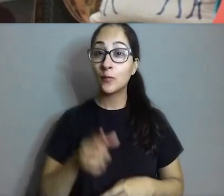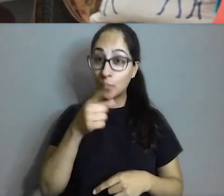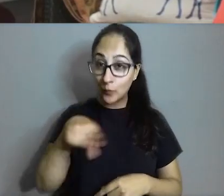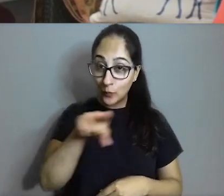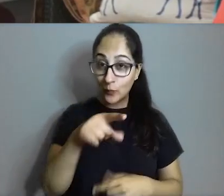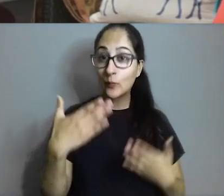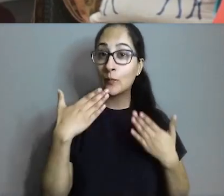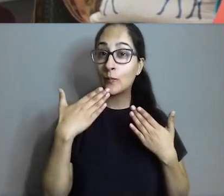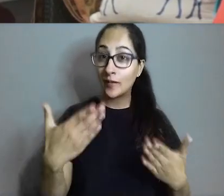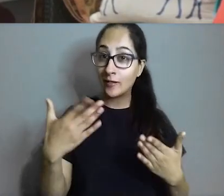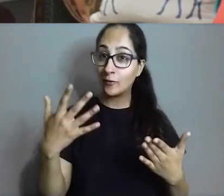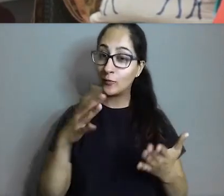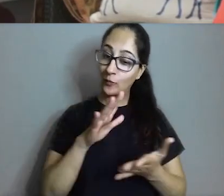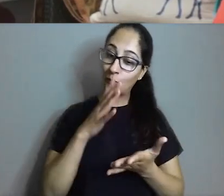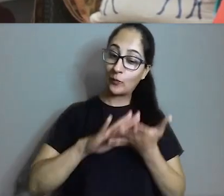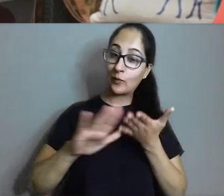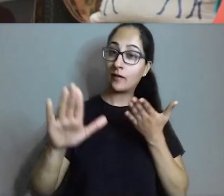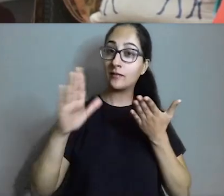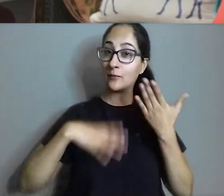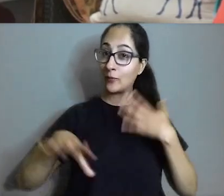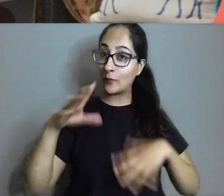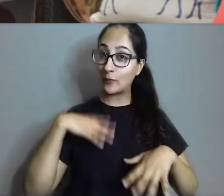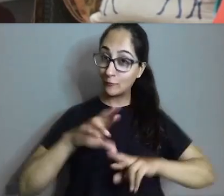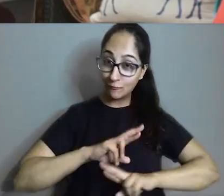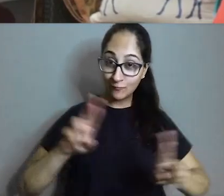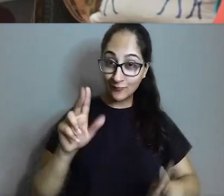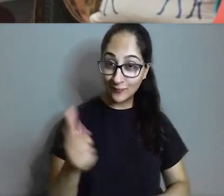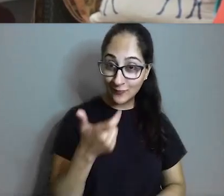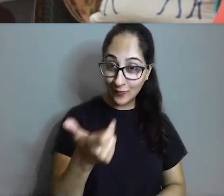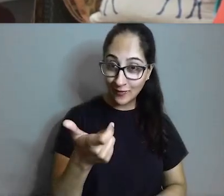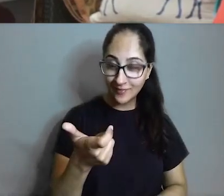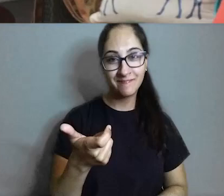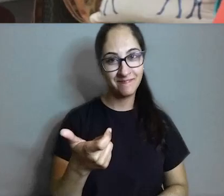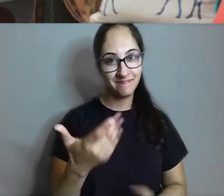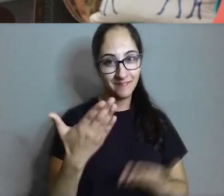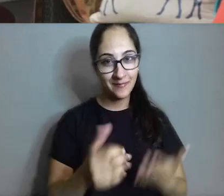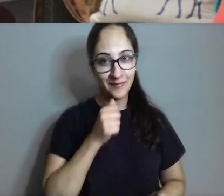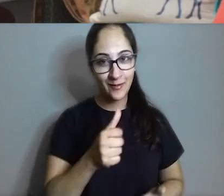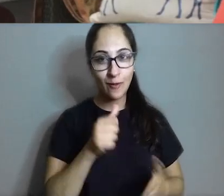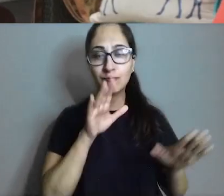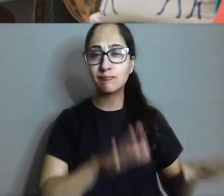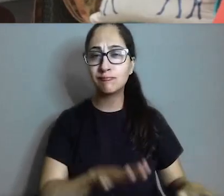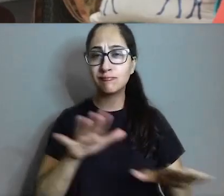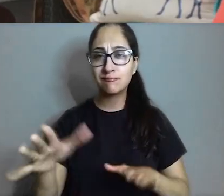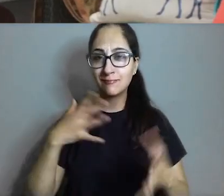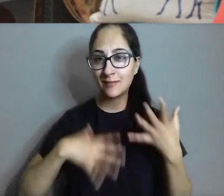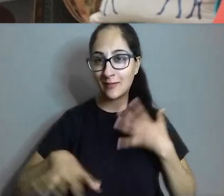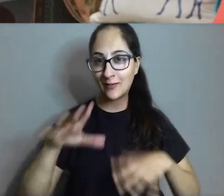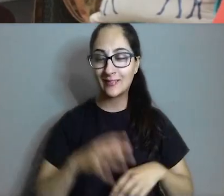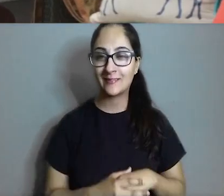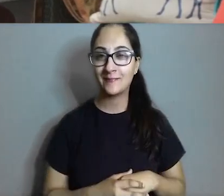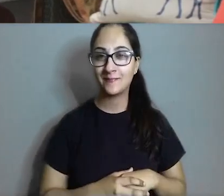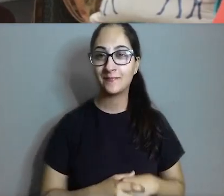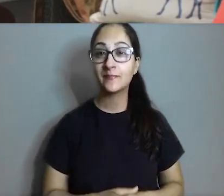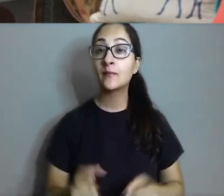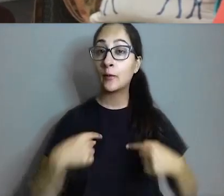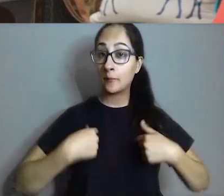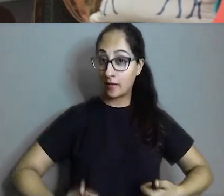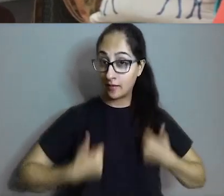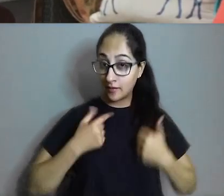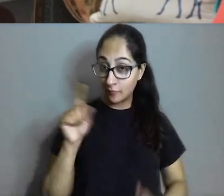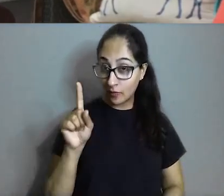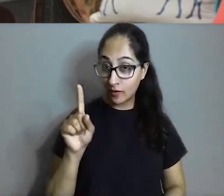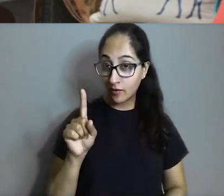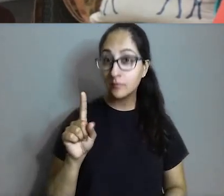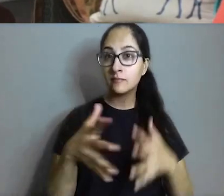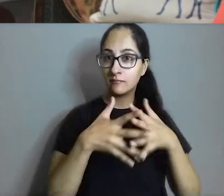into your living rooms. I'm coming to you not live at all, but very nicely edited and packaged from Atlanta, Georgia, where there's been one or two news